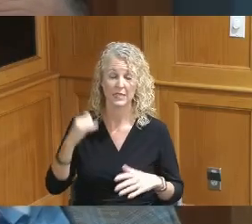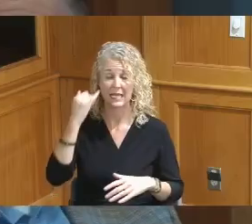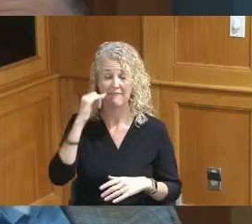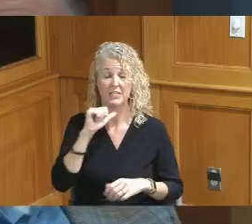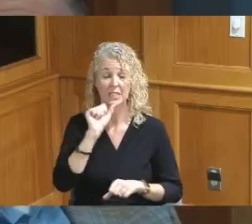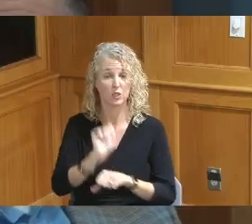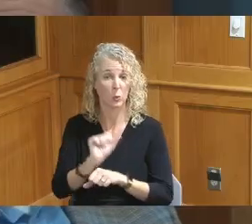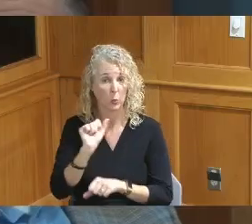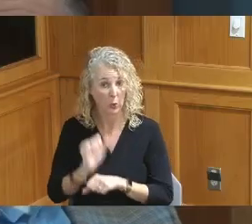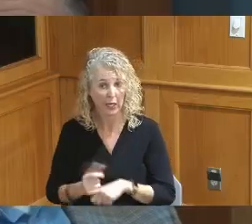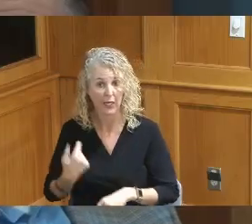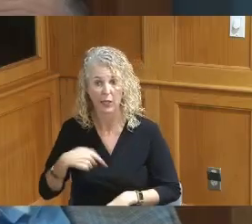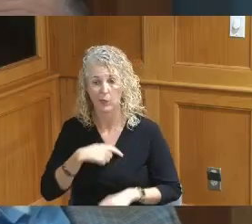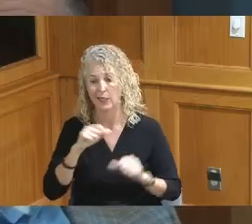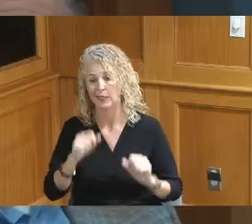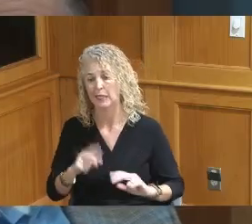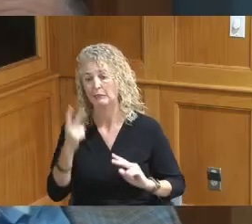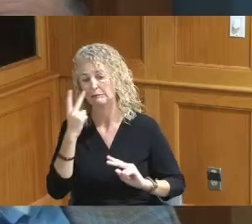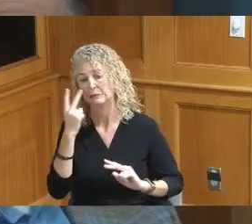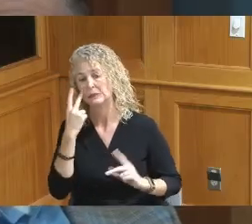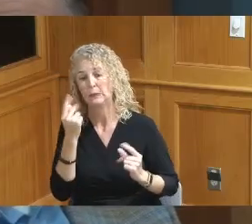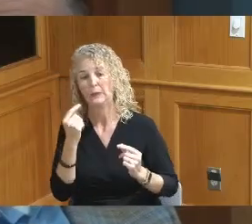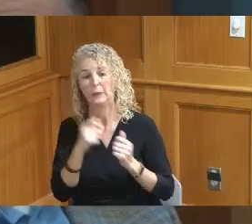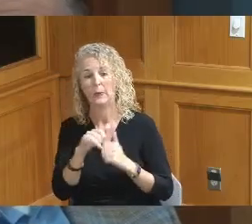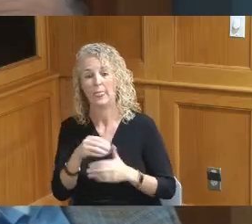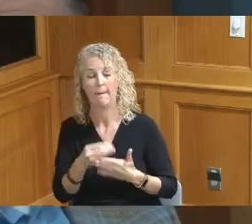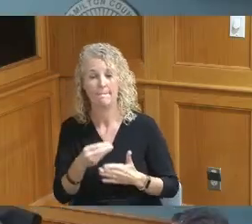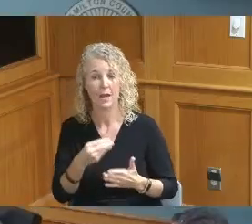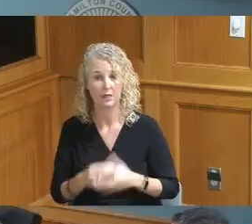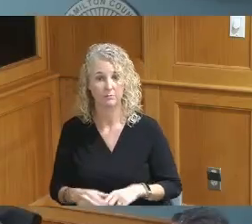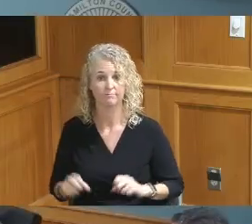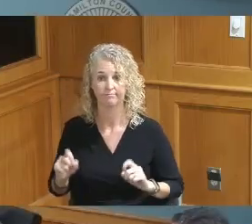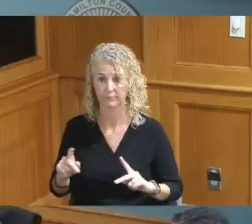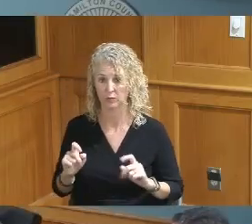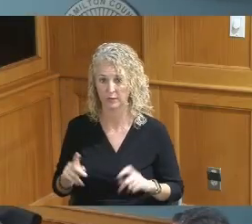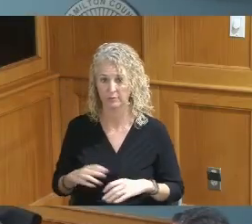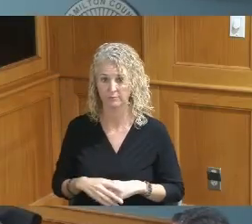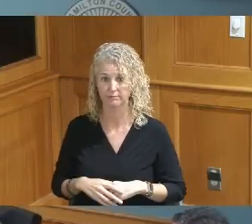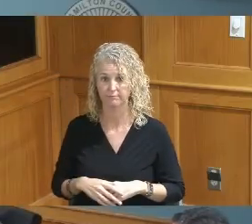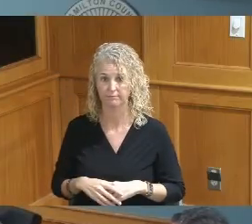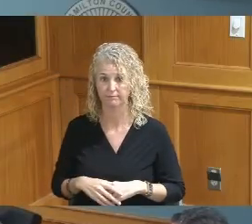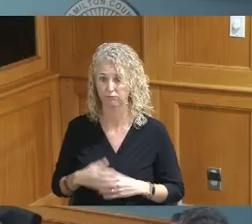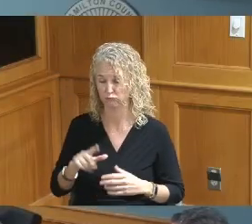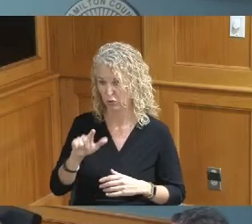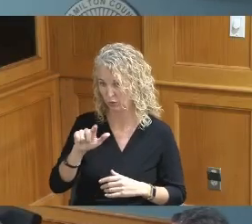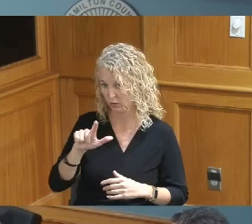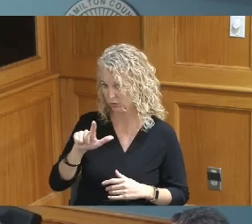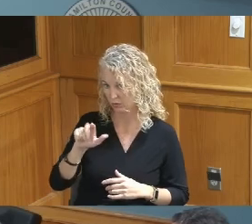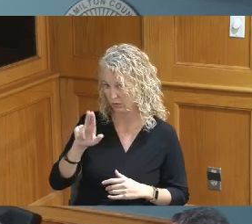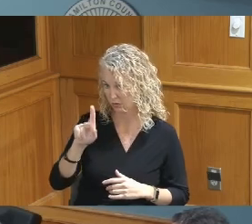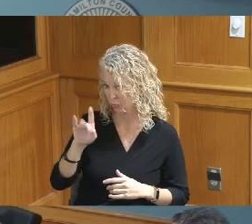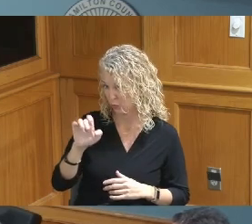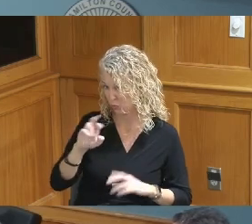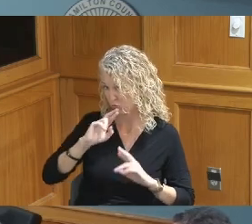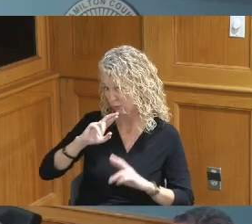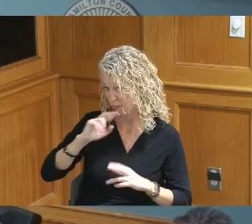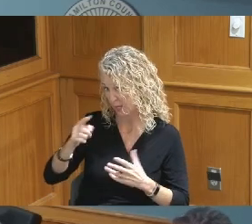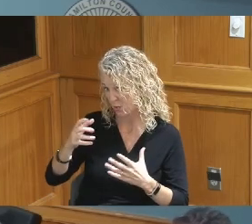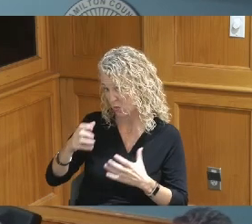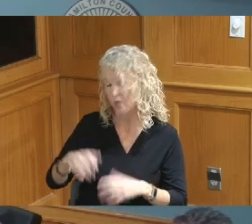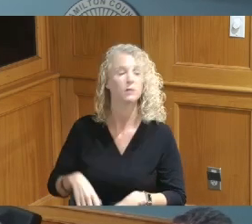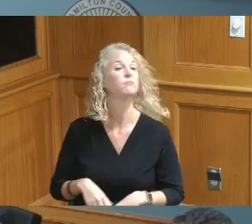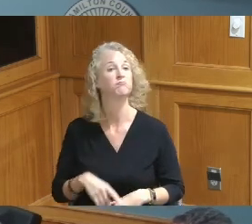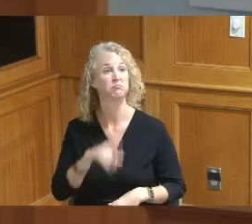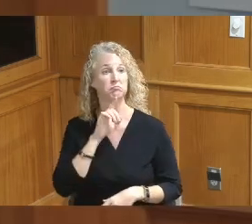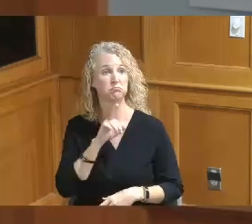doesn't work, we would be able to look at it again. So, Luke, do you have a response to any of the questions? Sure.